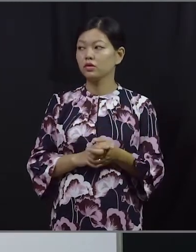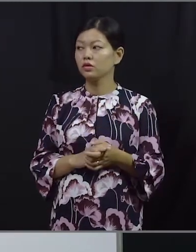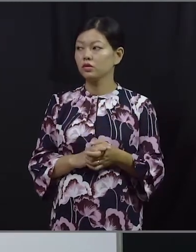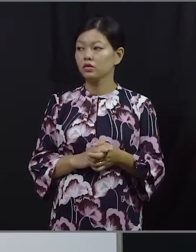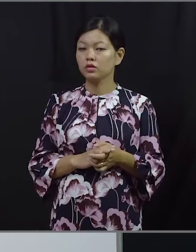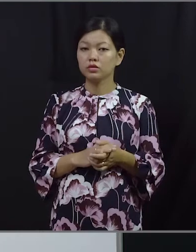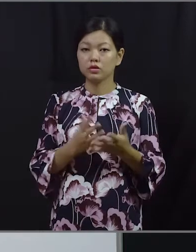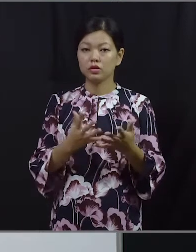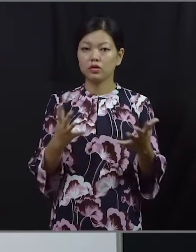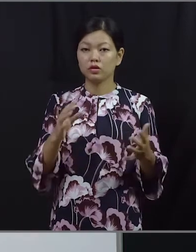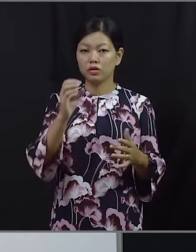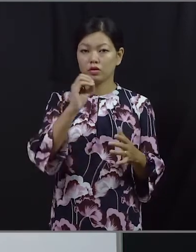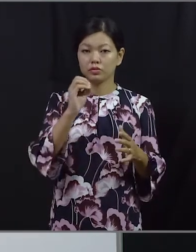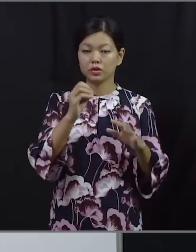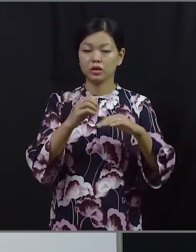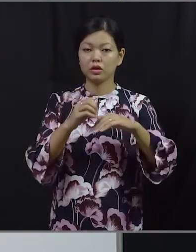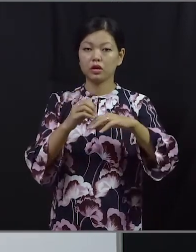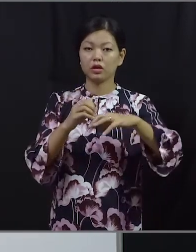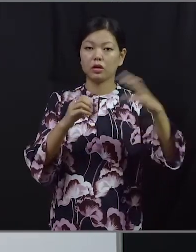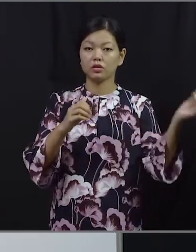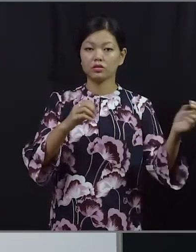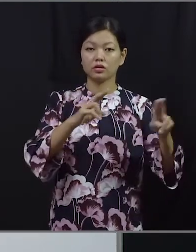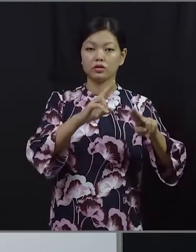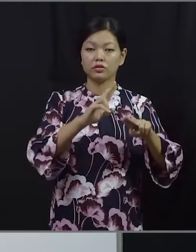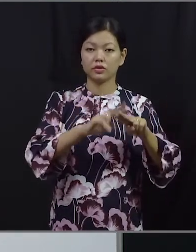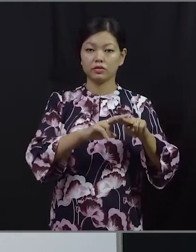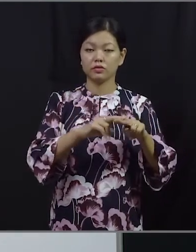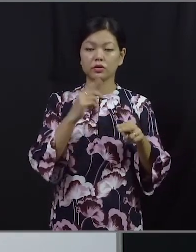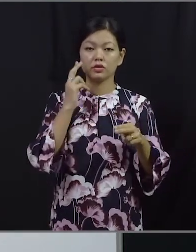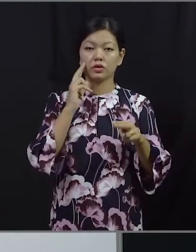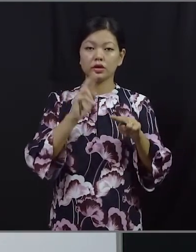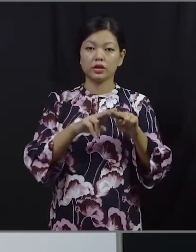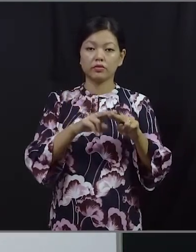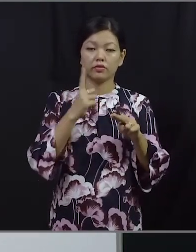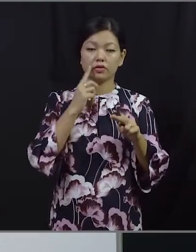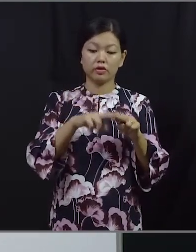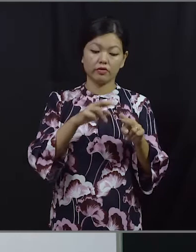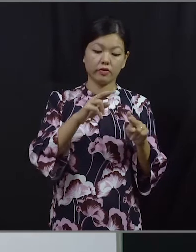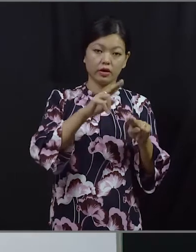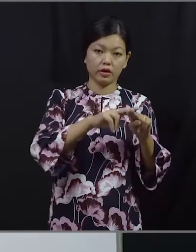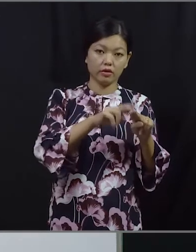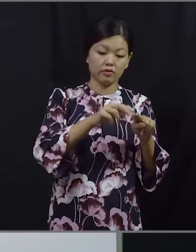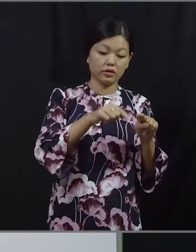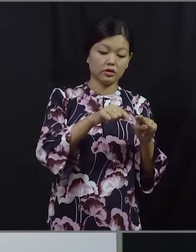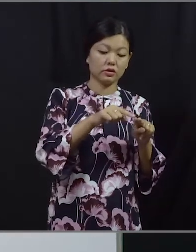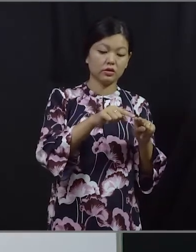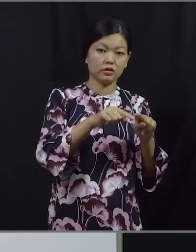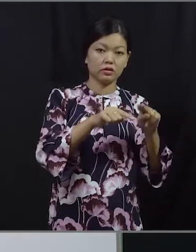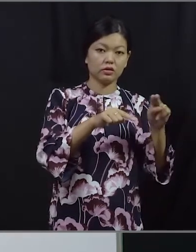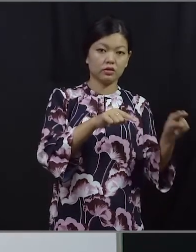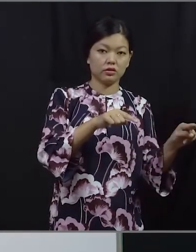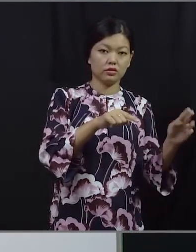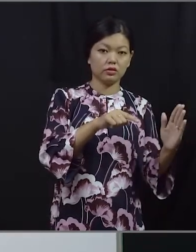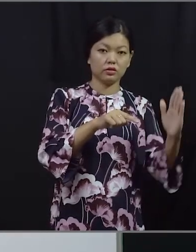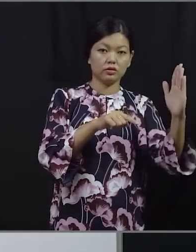here, as the name suggests objective, because on this side we are going to place the object outside the focus. So, now this